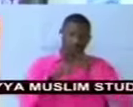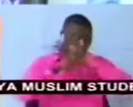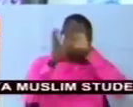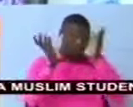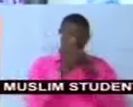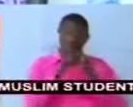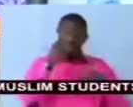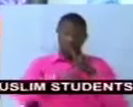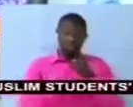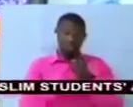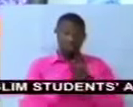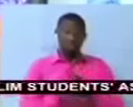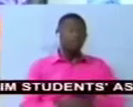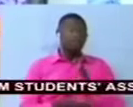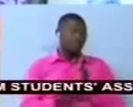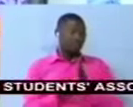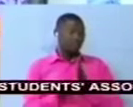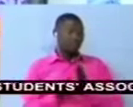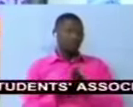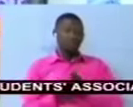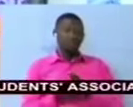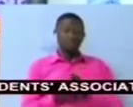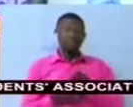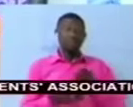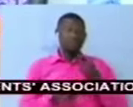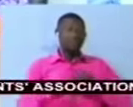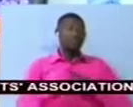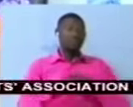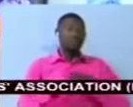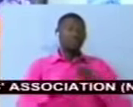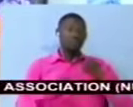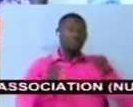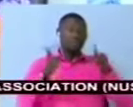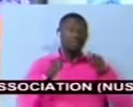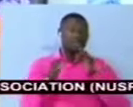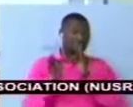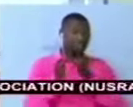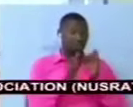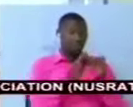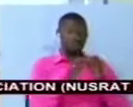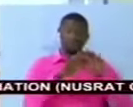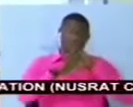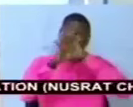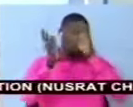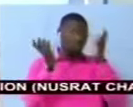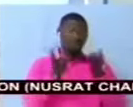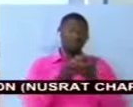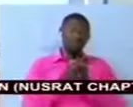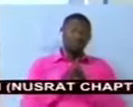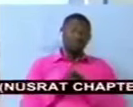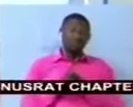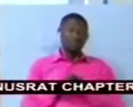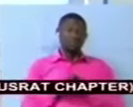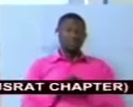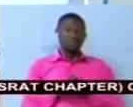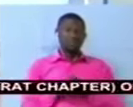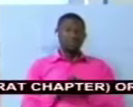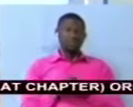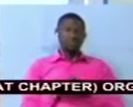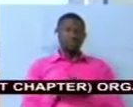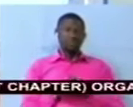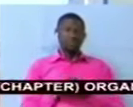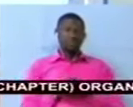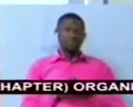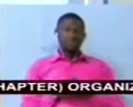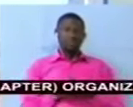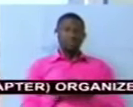yeb. Exactly, that was the time he started narrating all what he passed and through. And this was just soon after the events. Te lolu